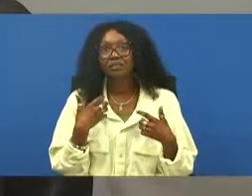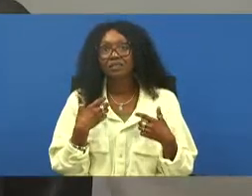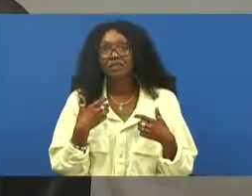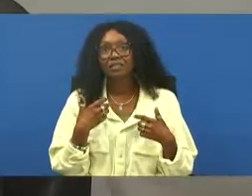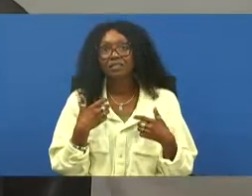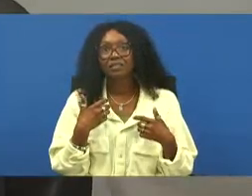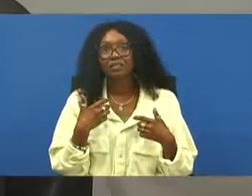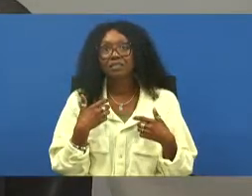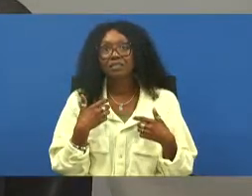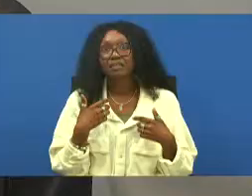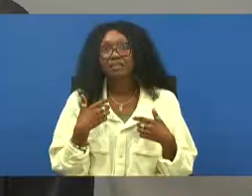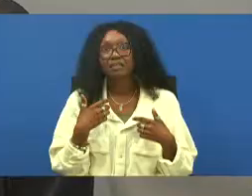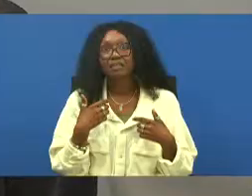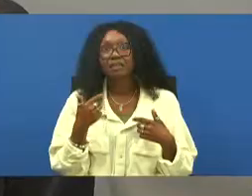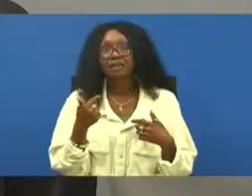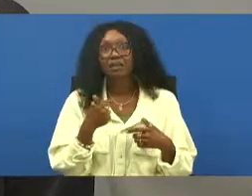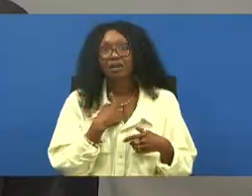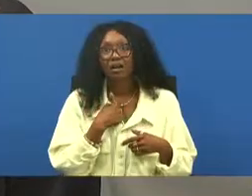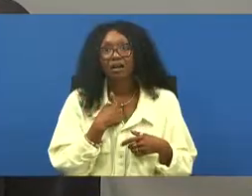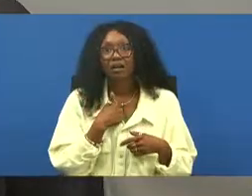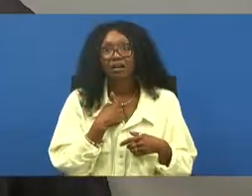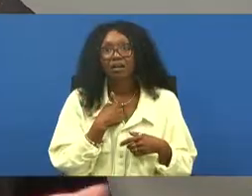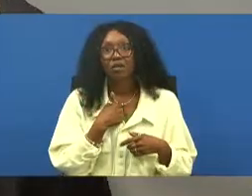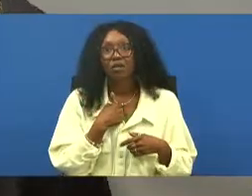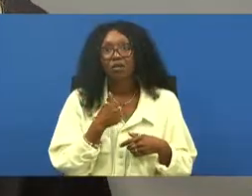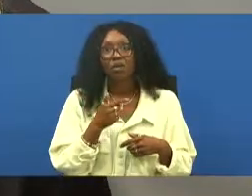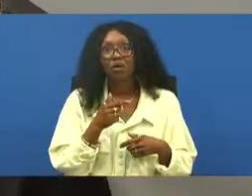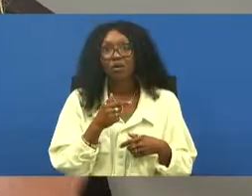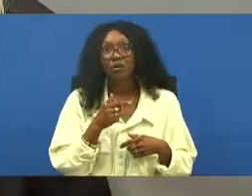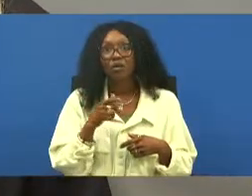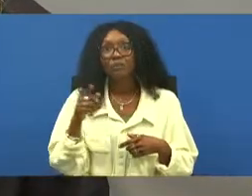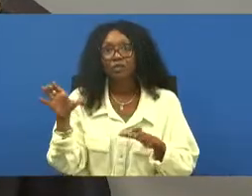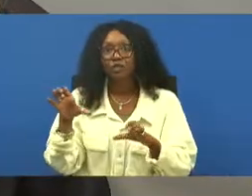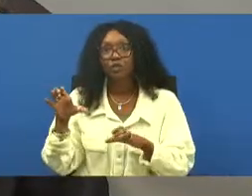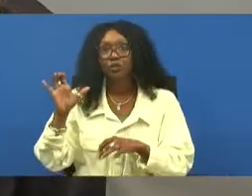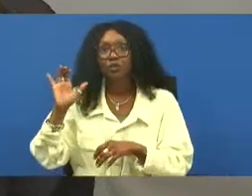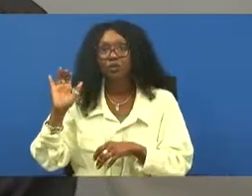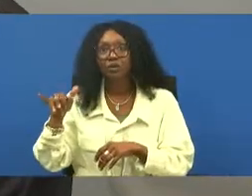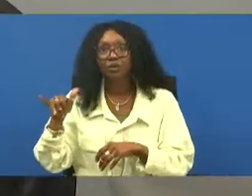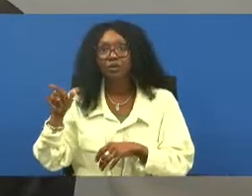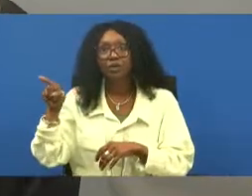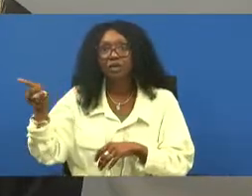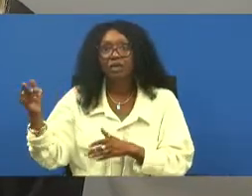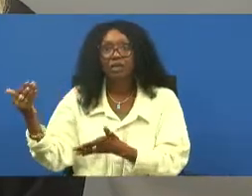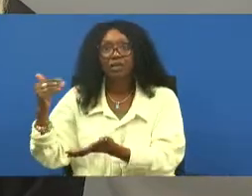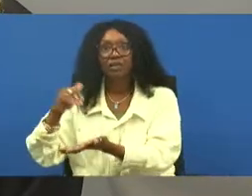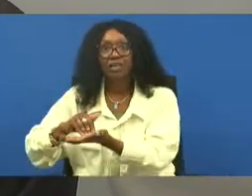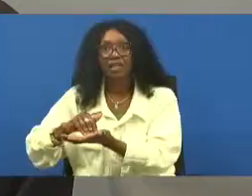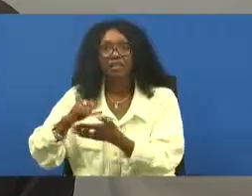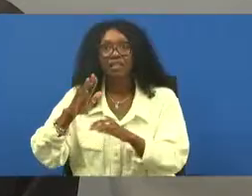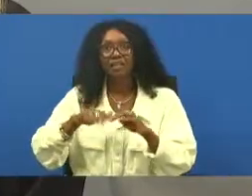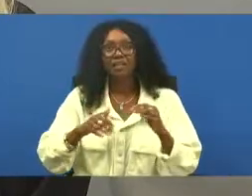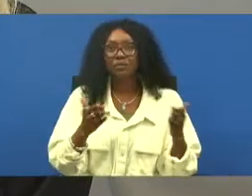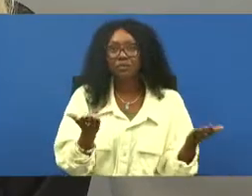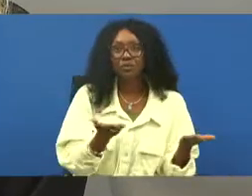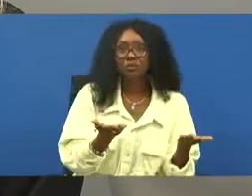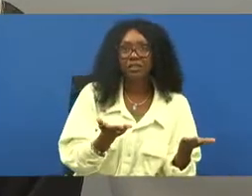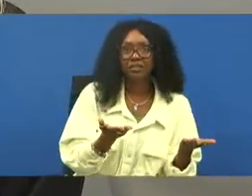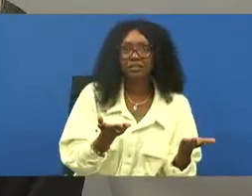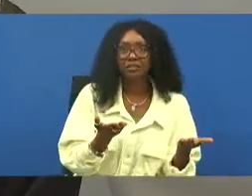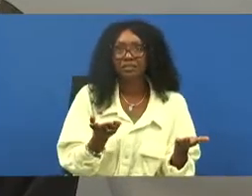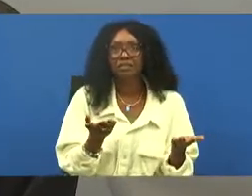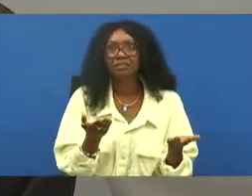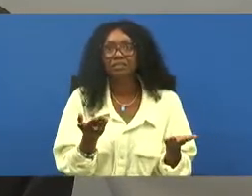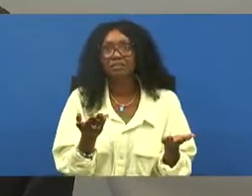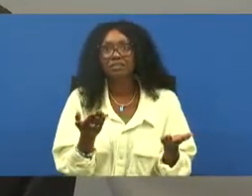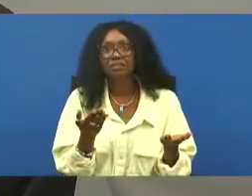I'm sorry. But I'll tell you this, I'd much rather be doing that again than being here right now, based on the commentary that I've heard so far.